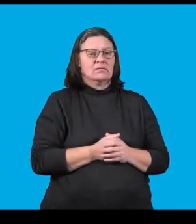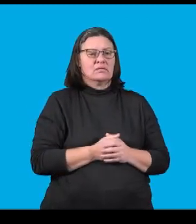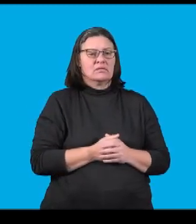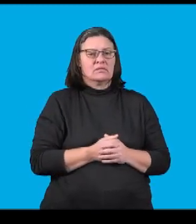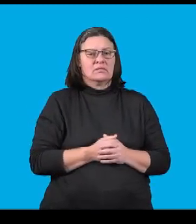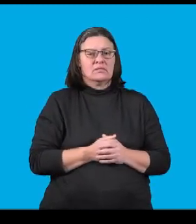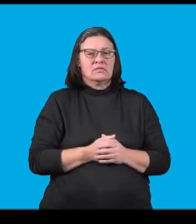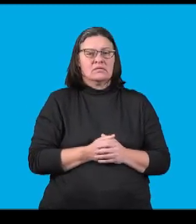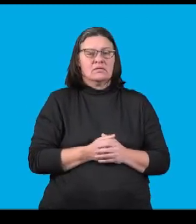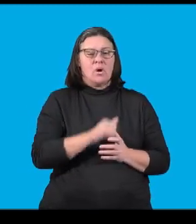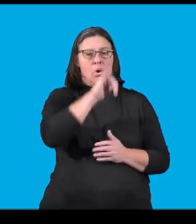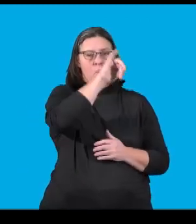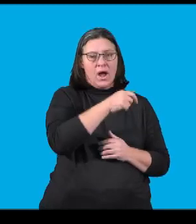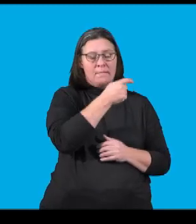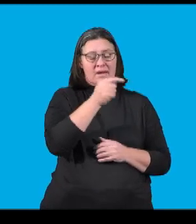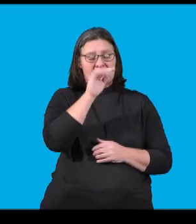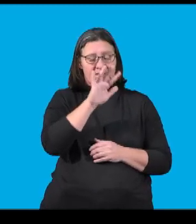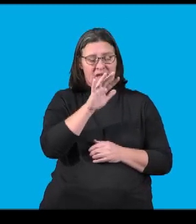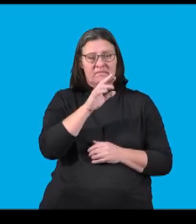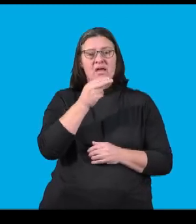5 is equal to